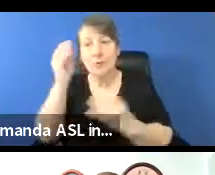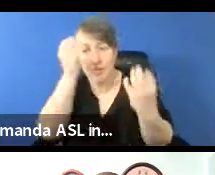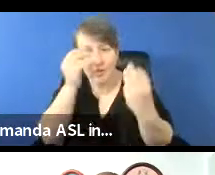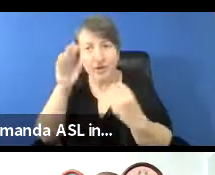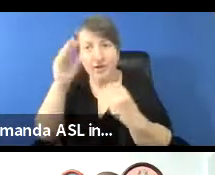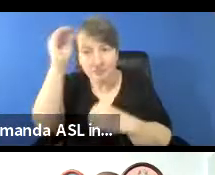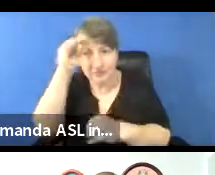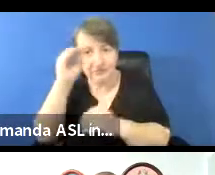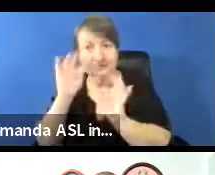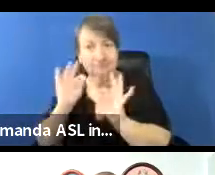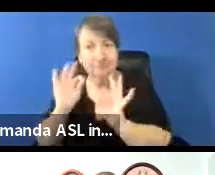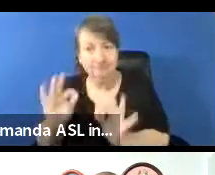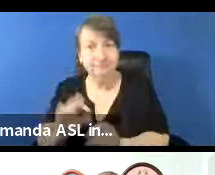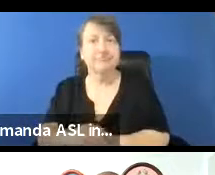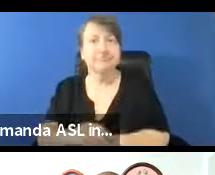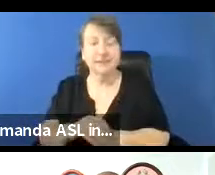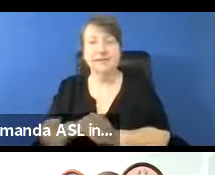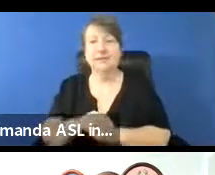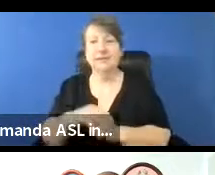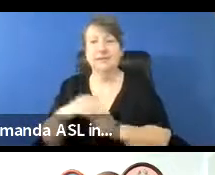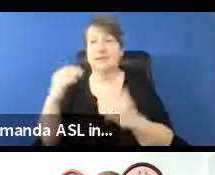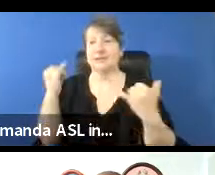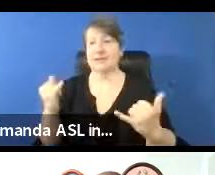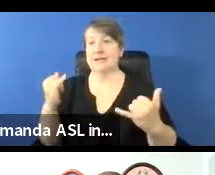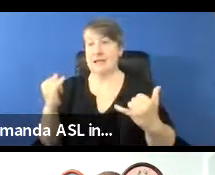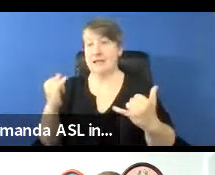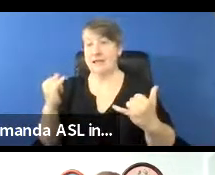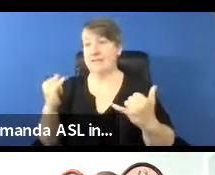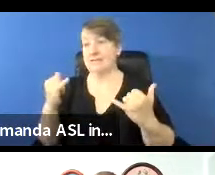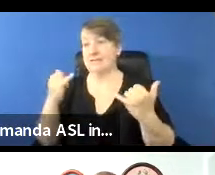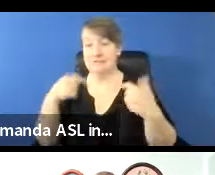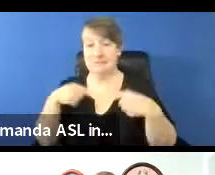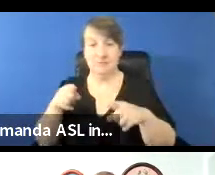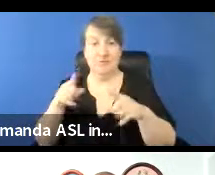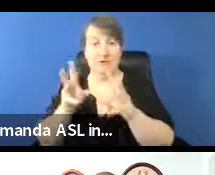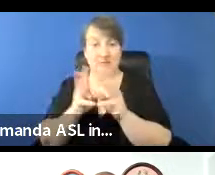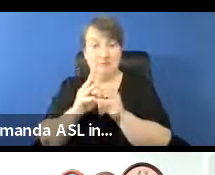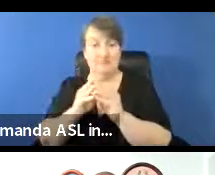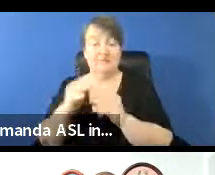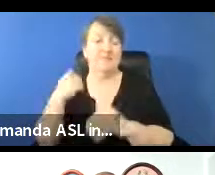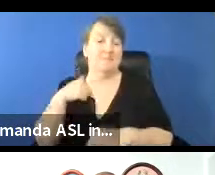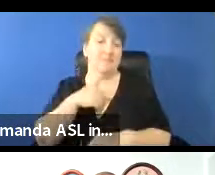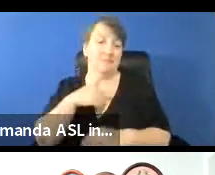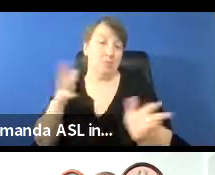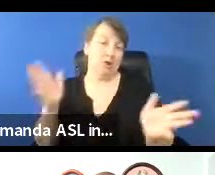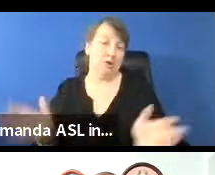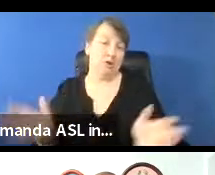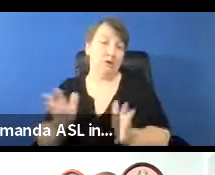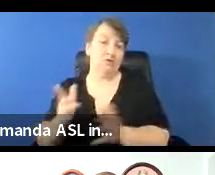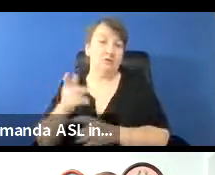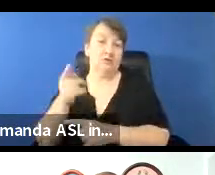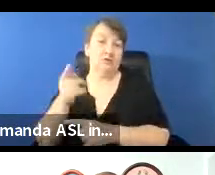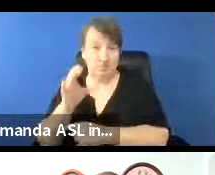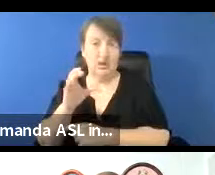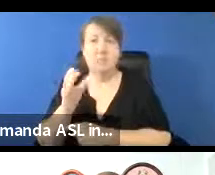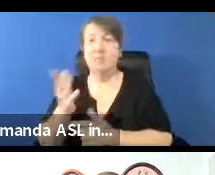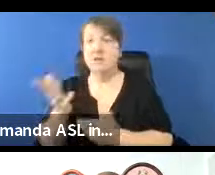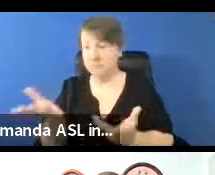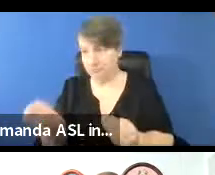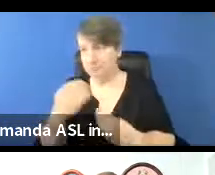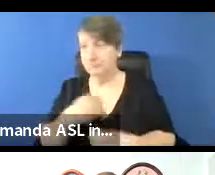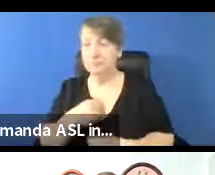opinions. We are at that point in the meeting where we do really encourage the public to